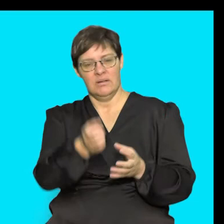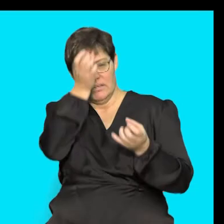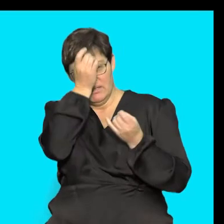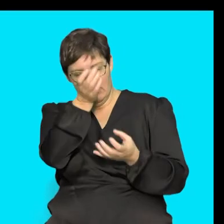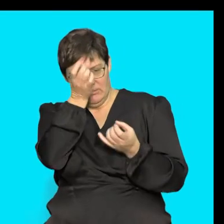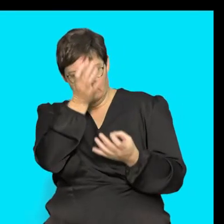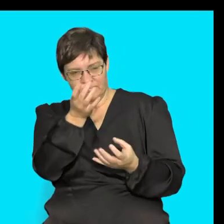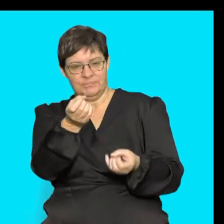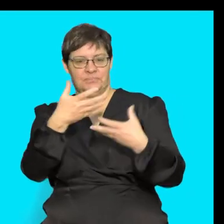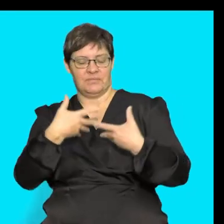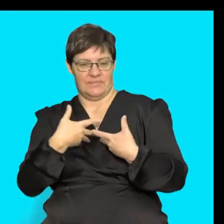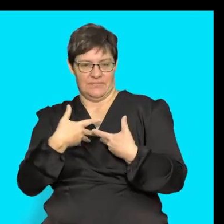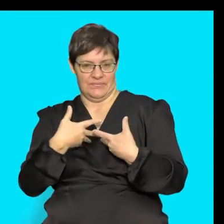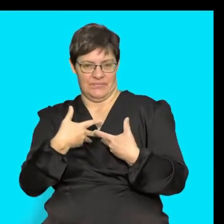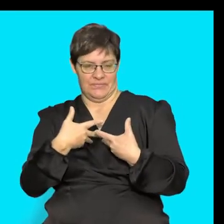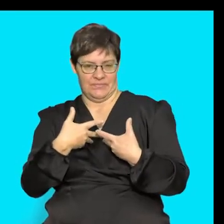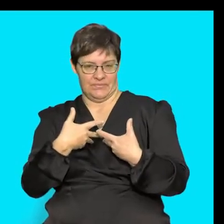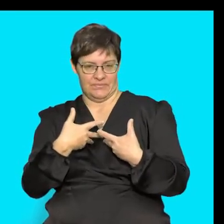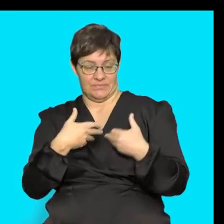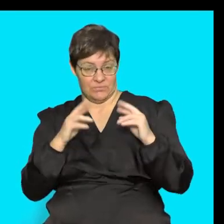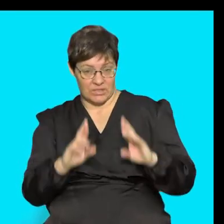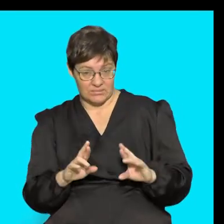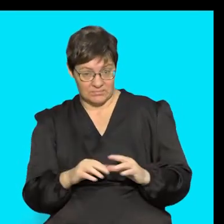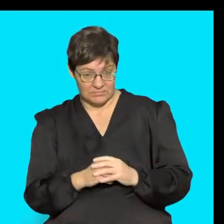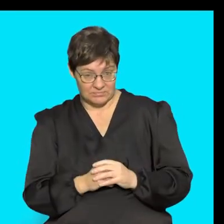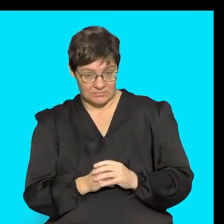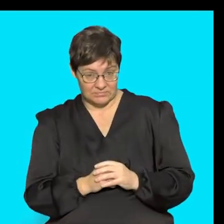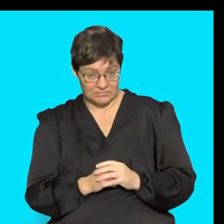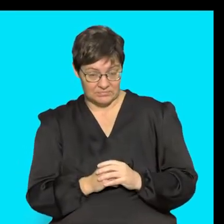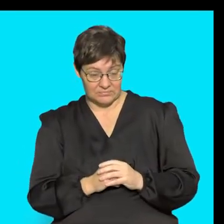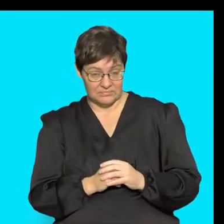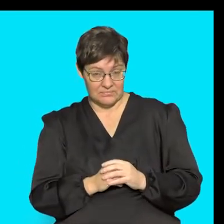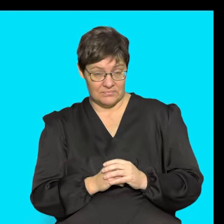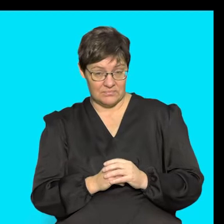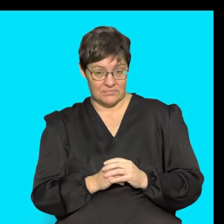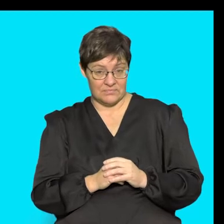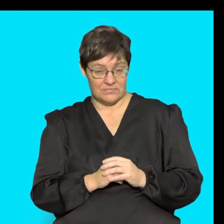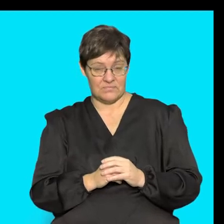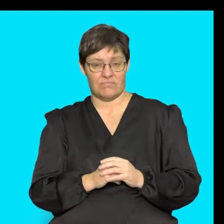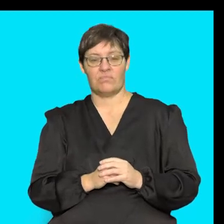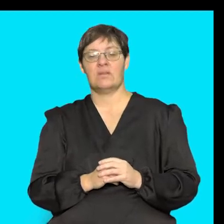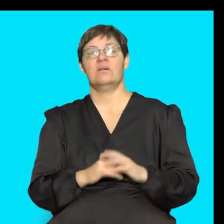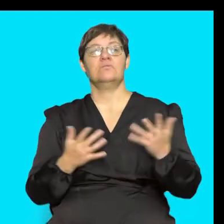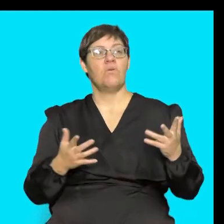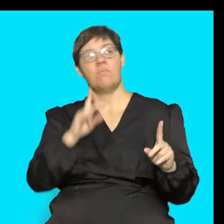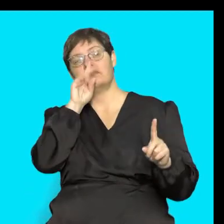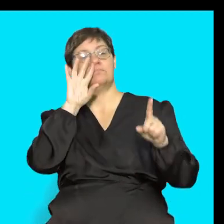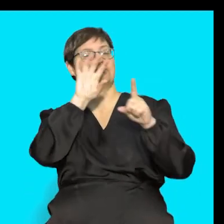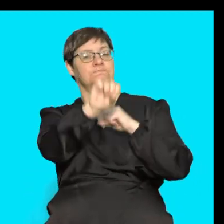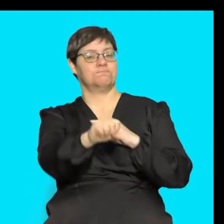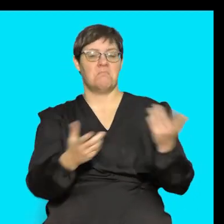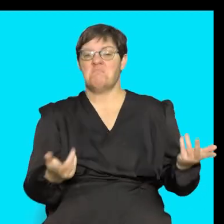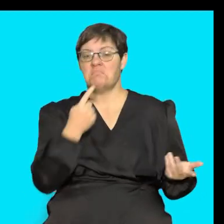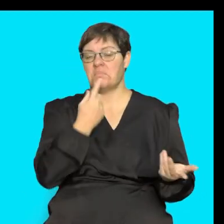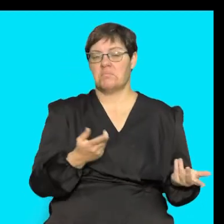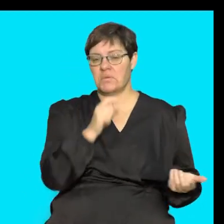there was the data given to us. Are we together? That triangle. So if we